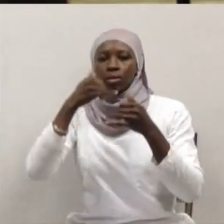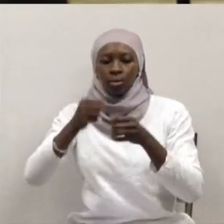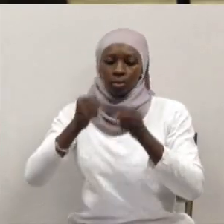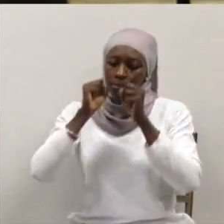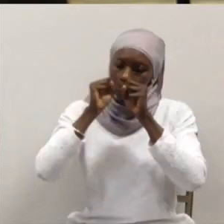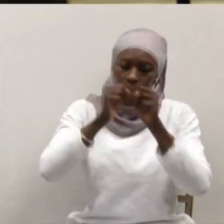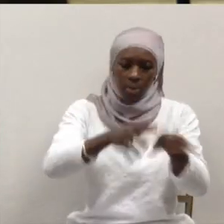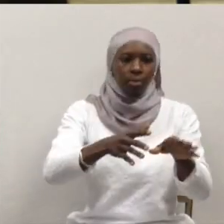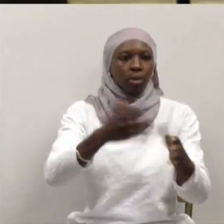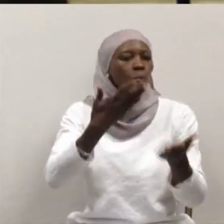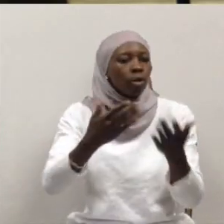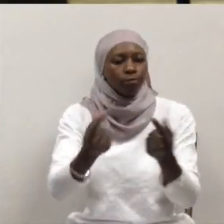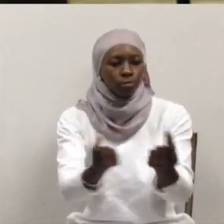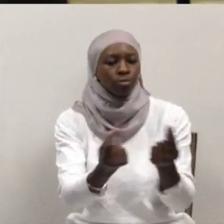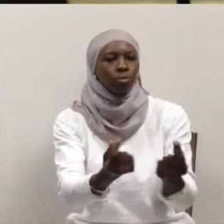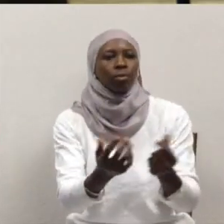doing.